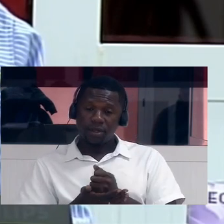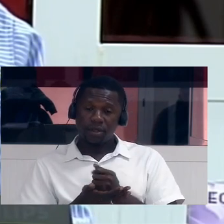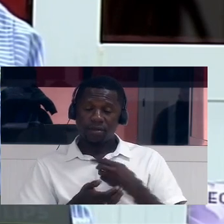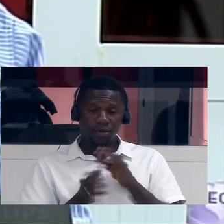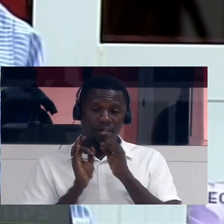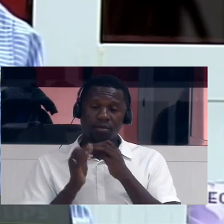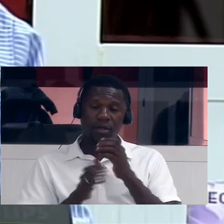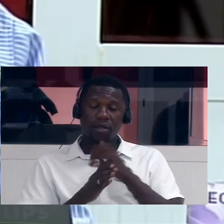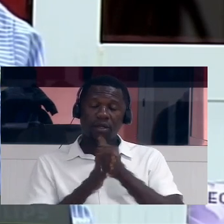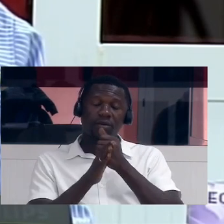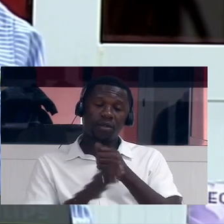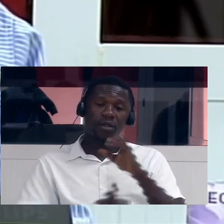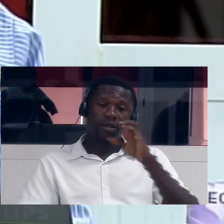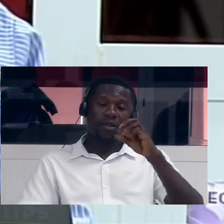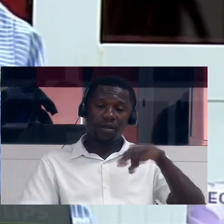and the CMC and the